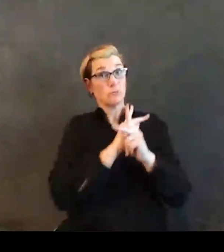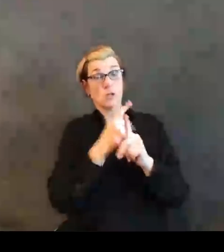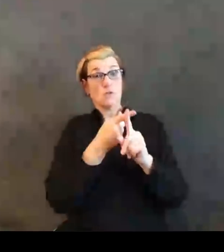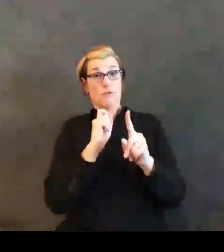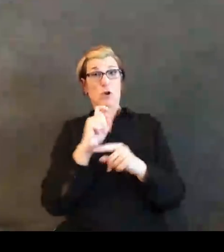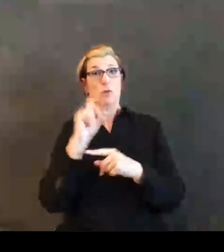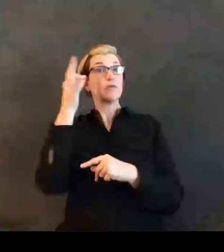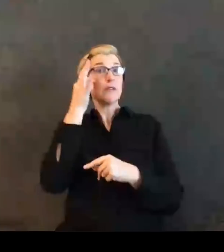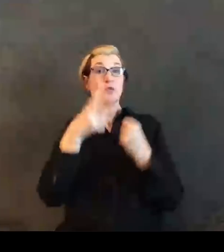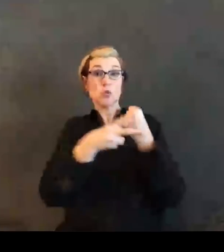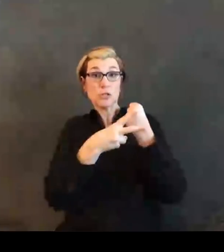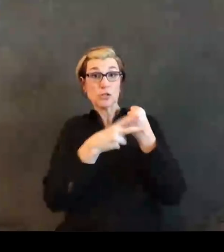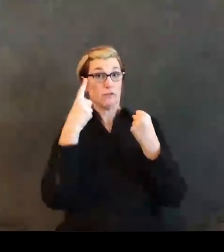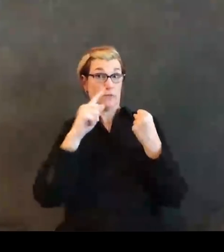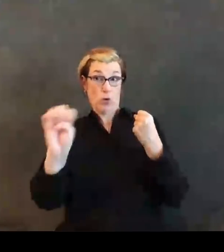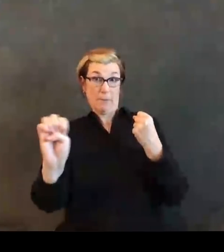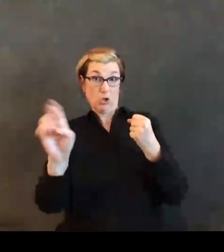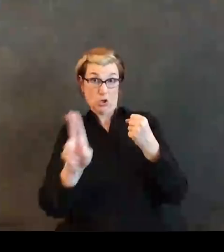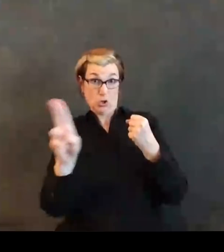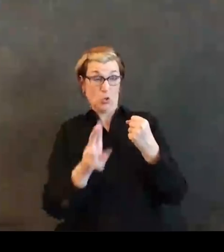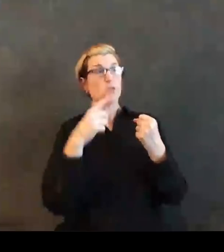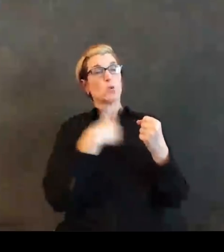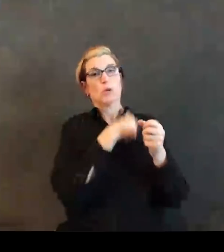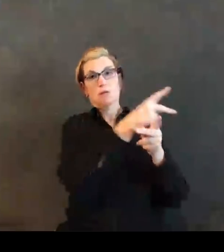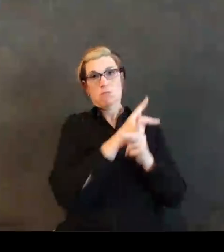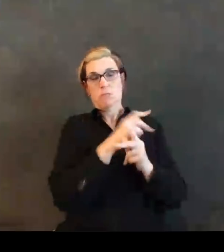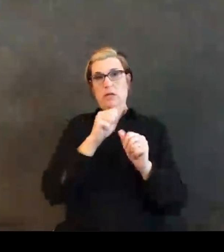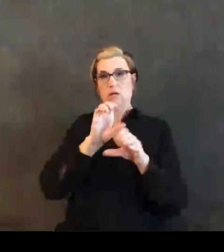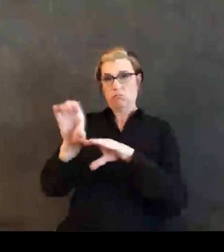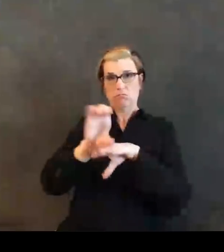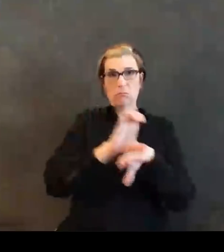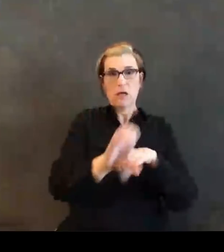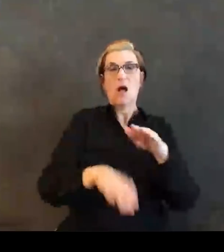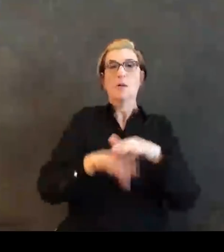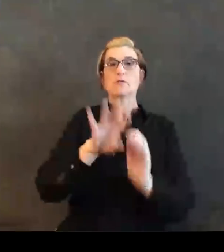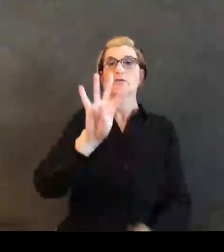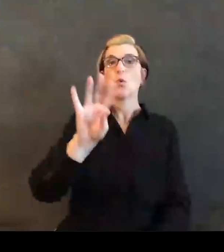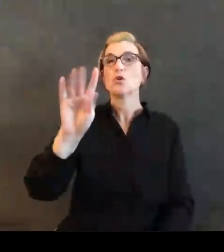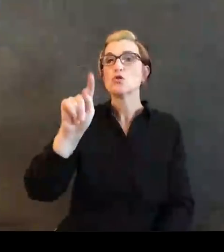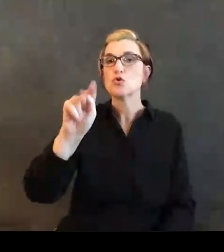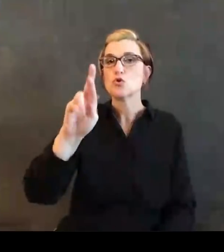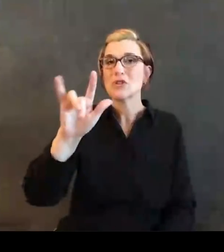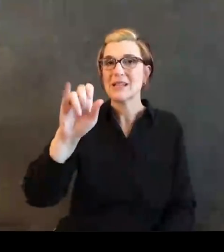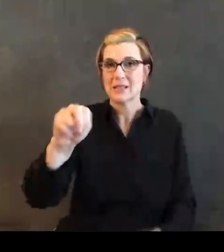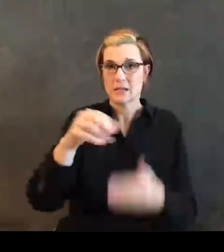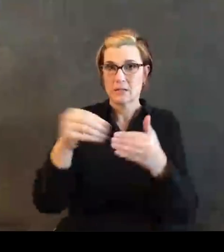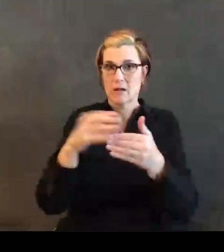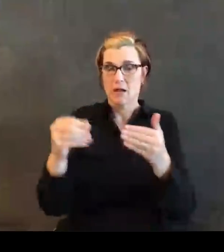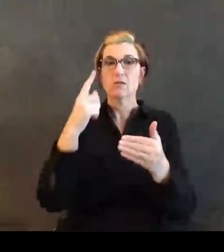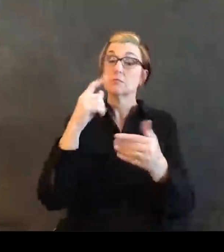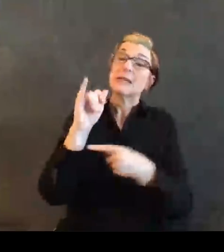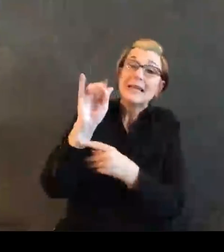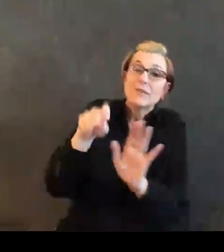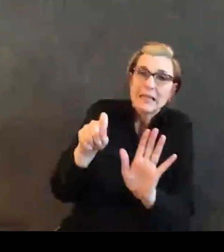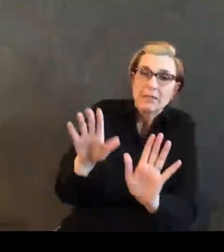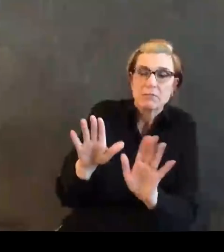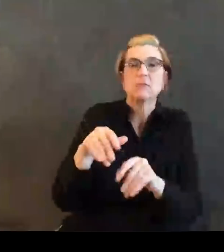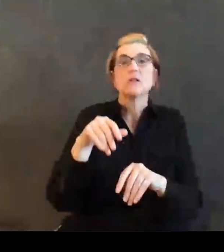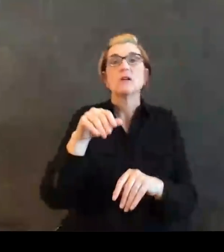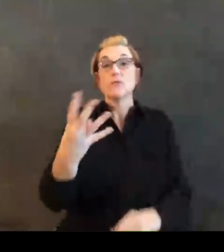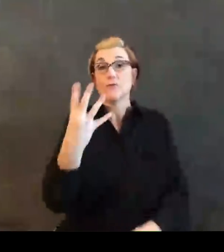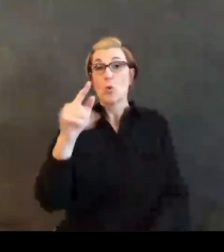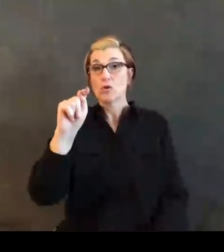programs that will create up to an additional $4 trillion, if needed, to support American business and